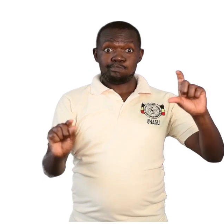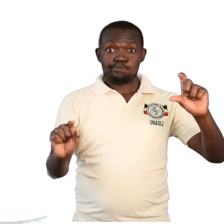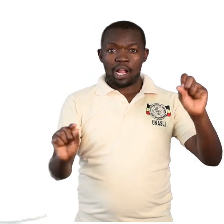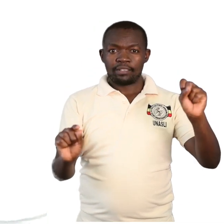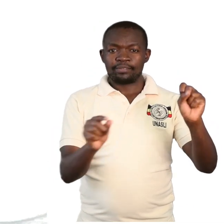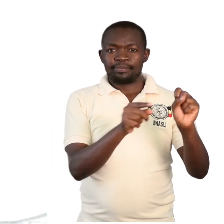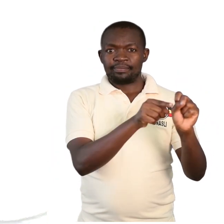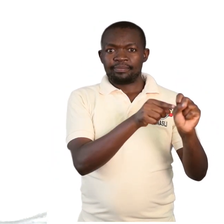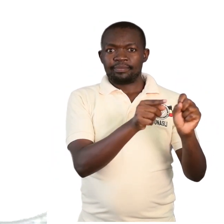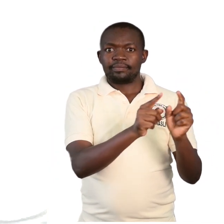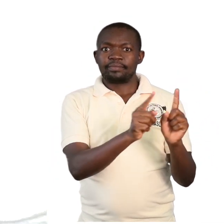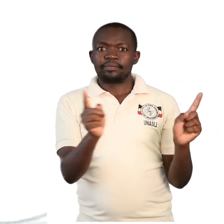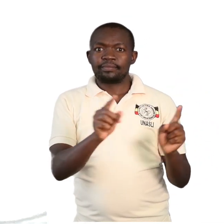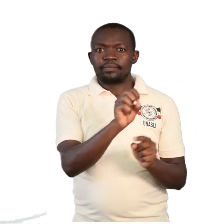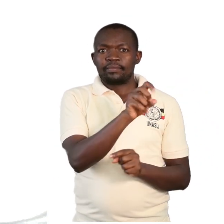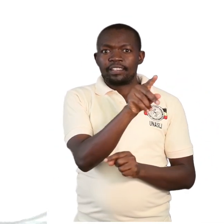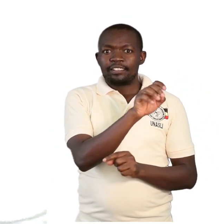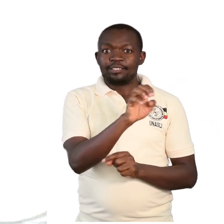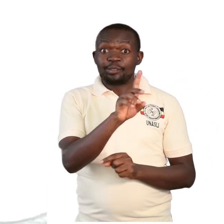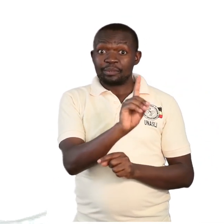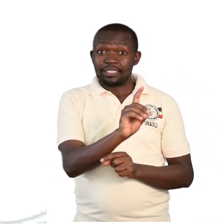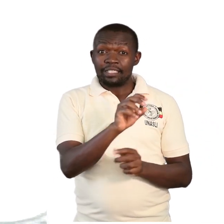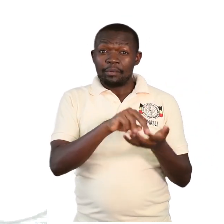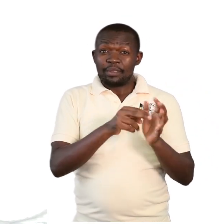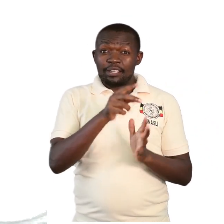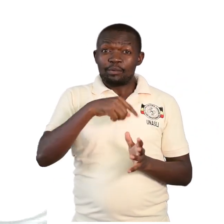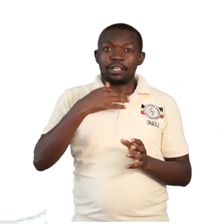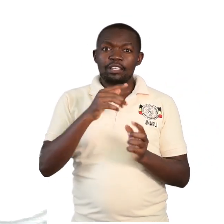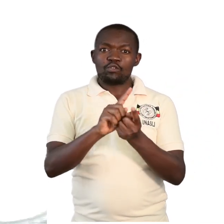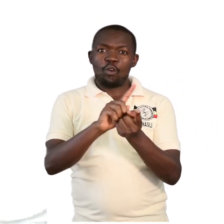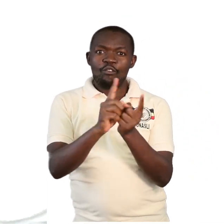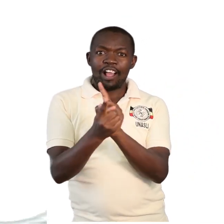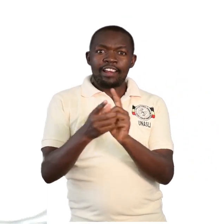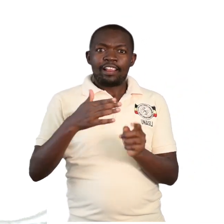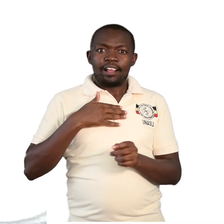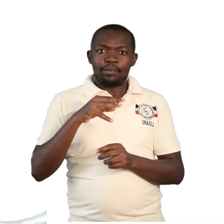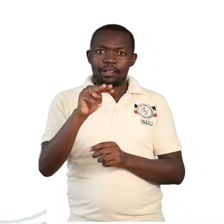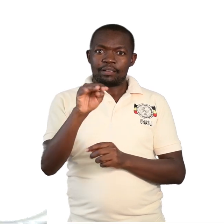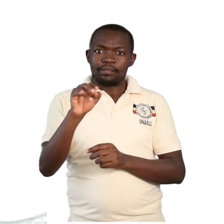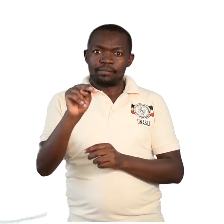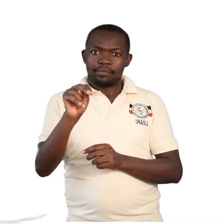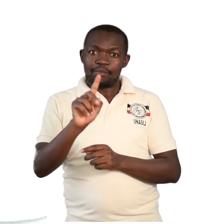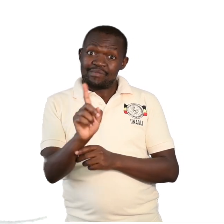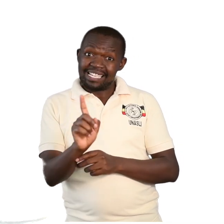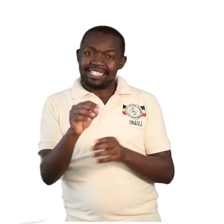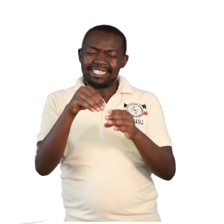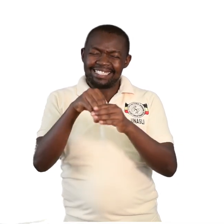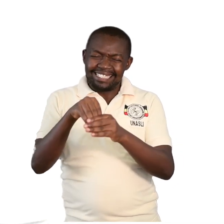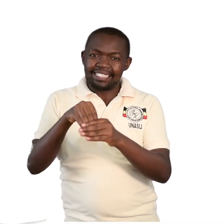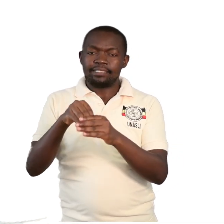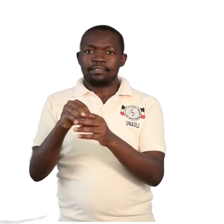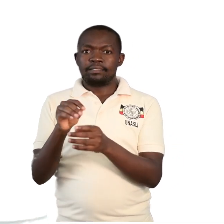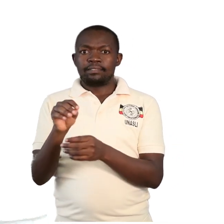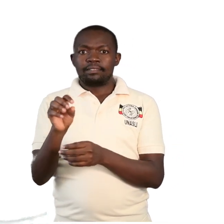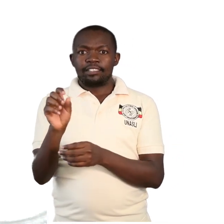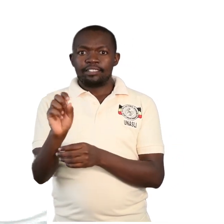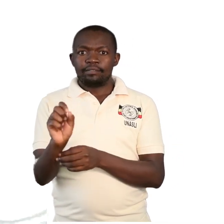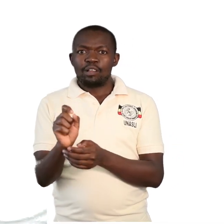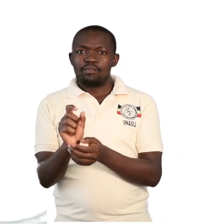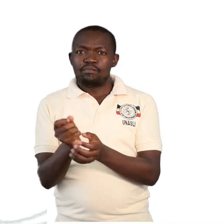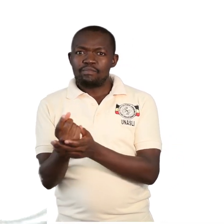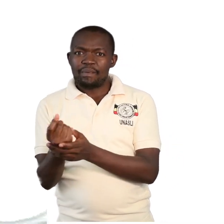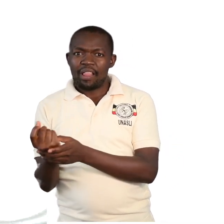minutes. So we need to convert our minutes into seconds. Very good. So we are